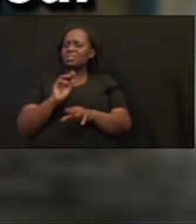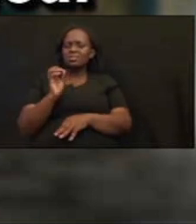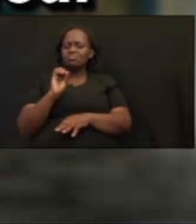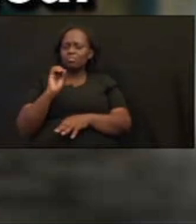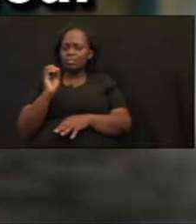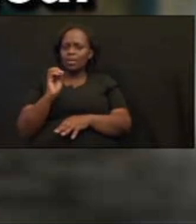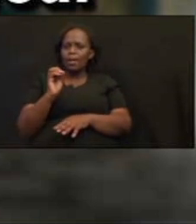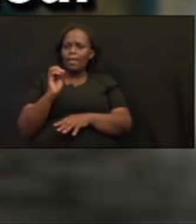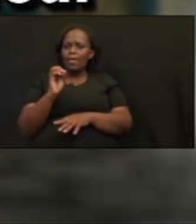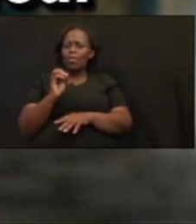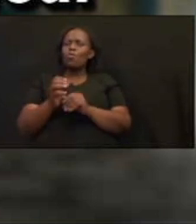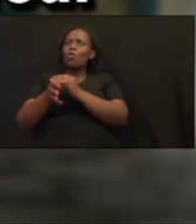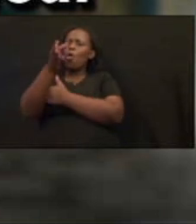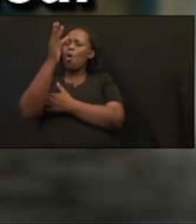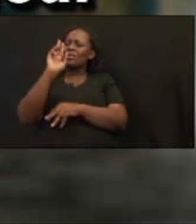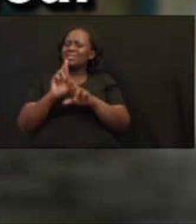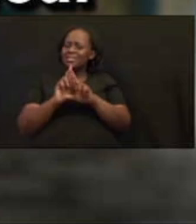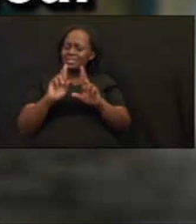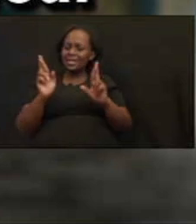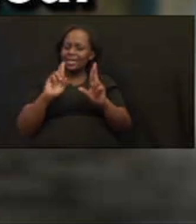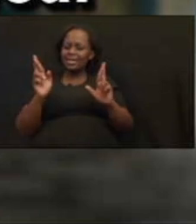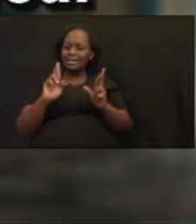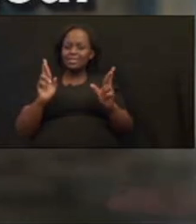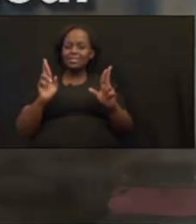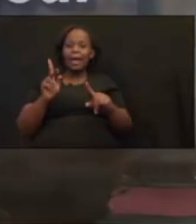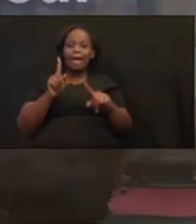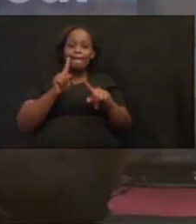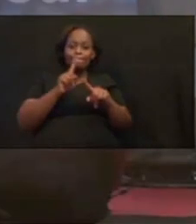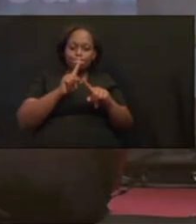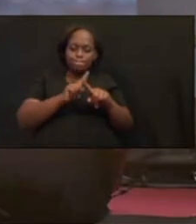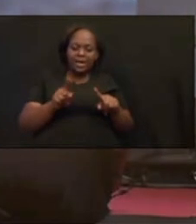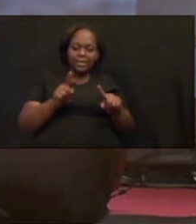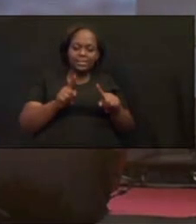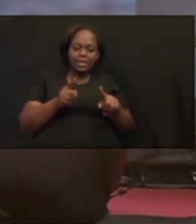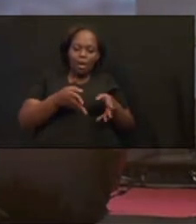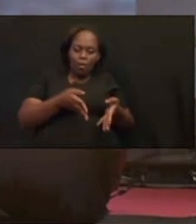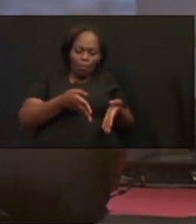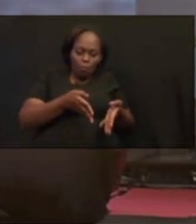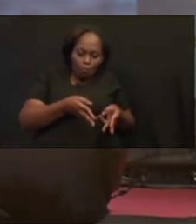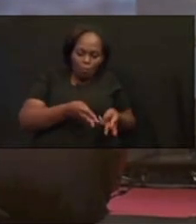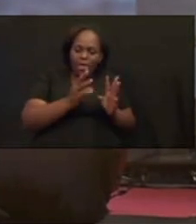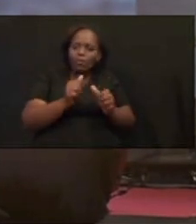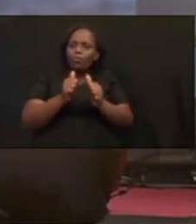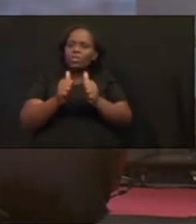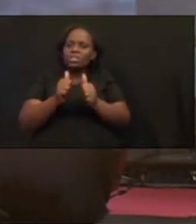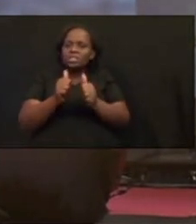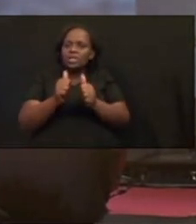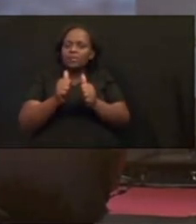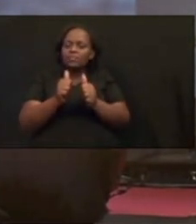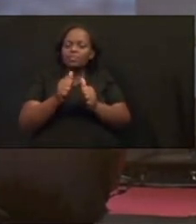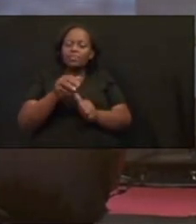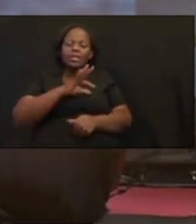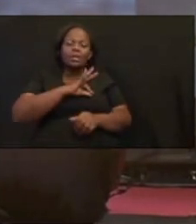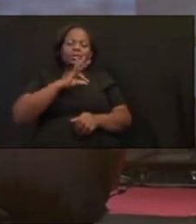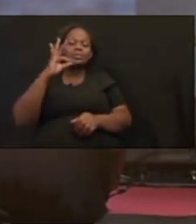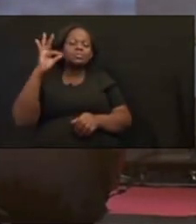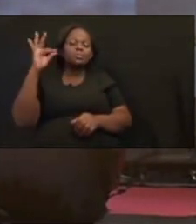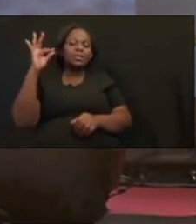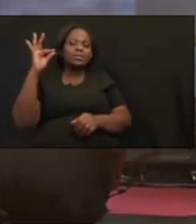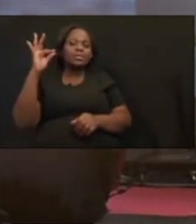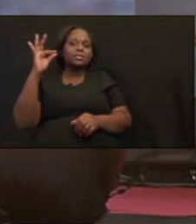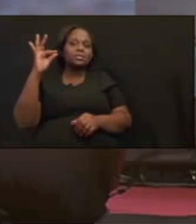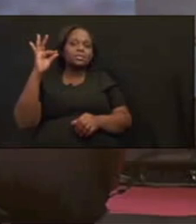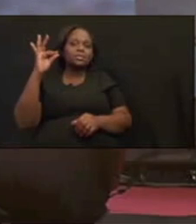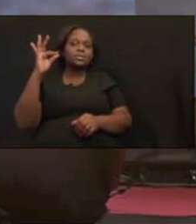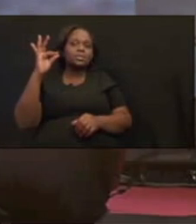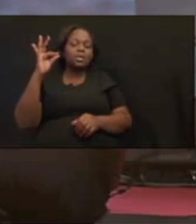God is ever willing, but the formula has always been and remains, the Spirit and the bride